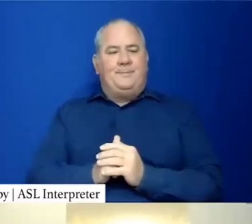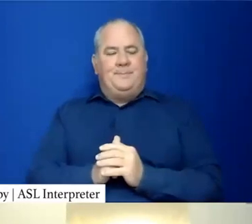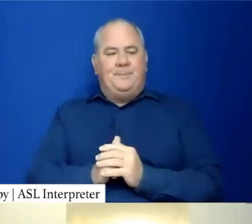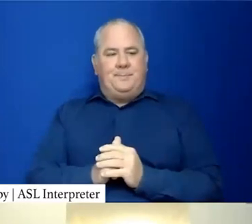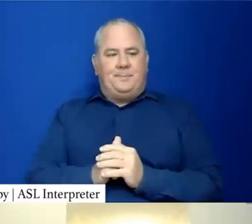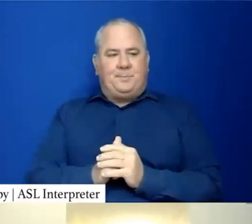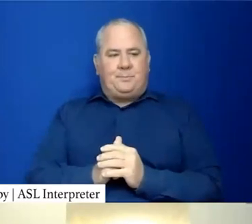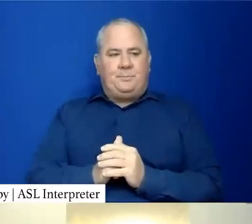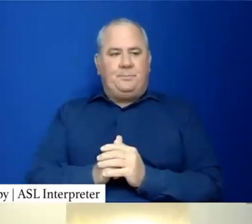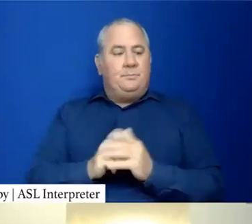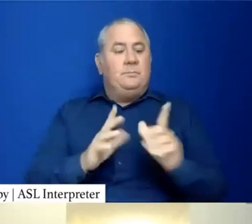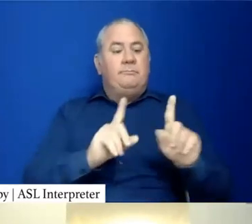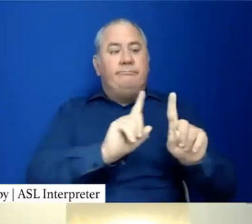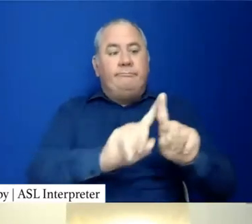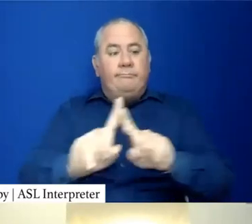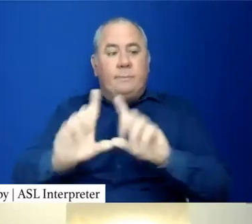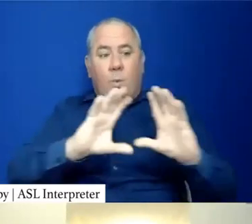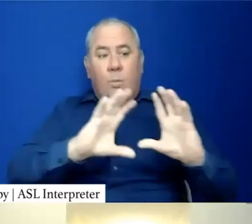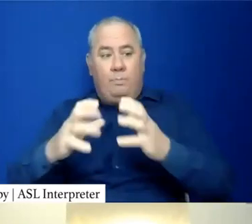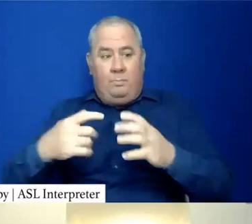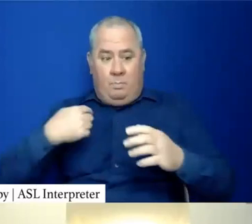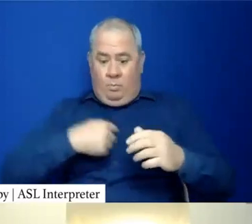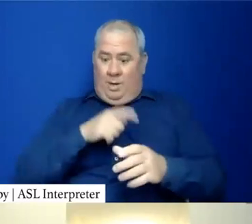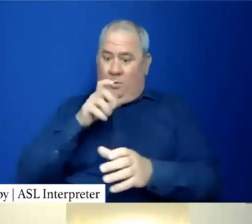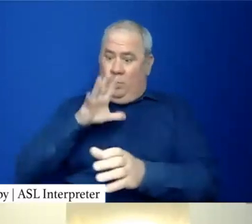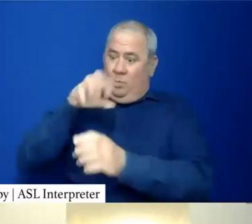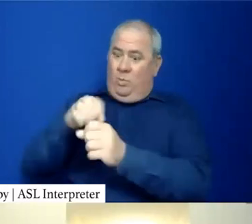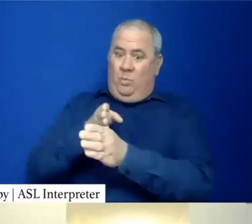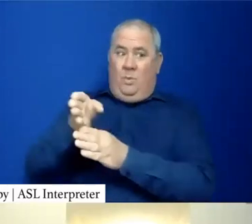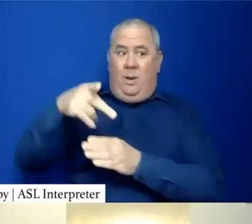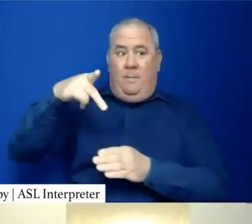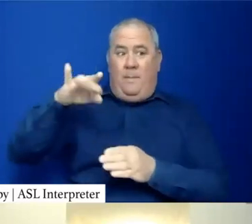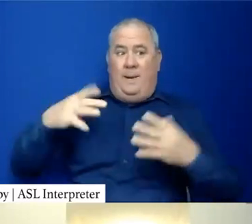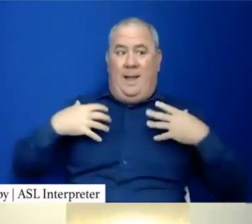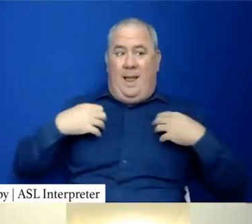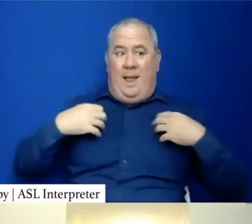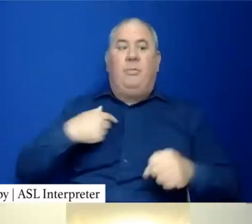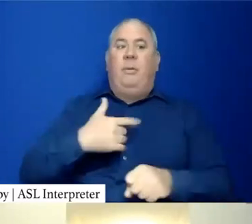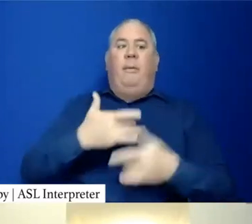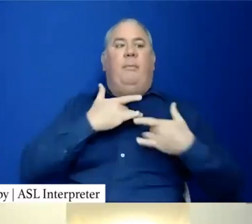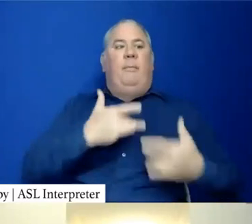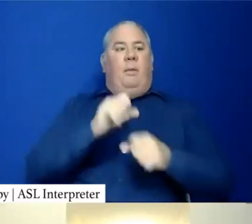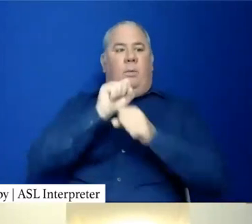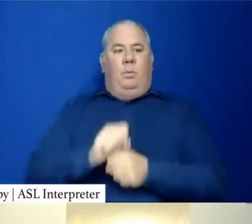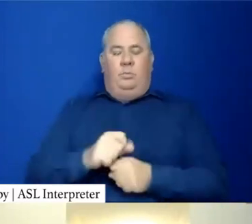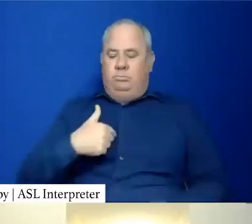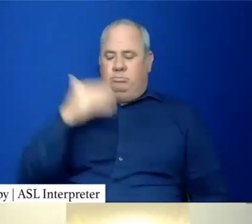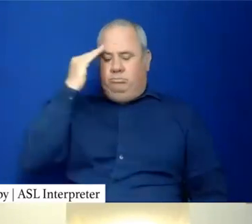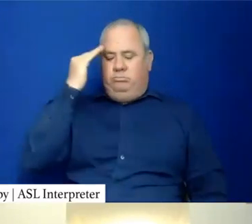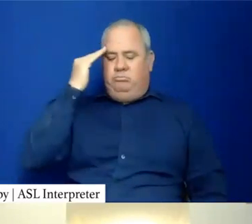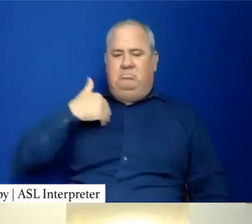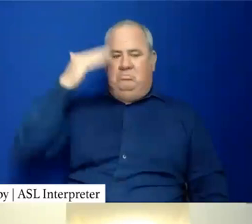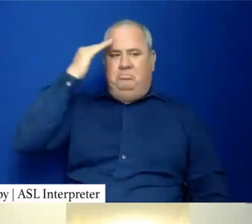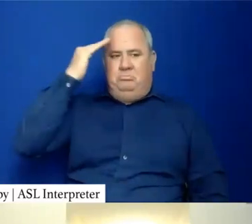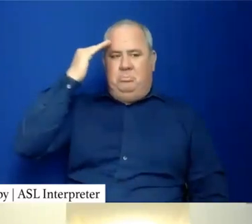any of a number of different groups. So in this case, we public health professionals, like we're used to being on top of things, or at least seeming like we're on top of things. We're used to